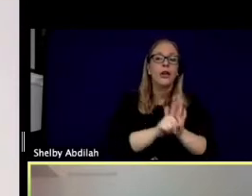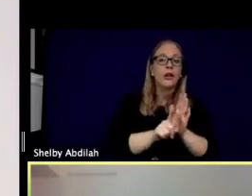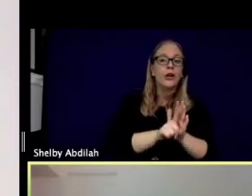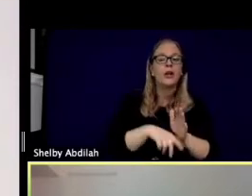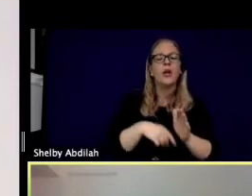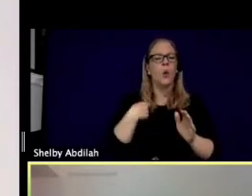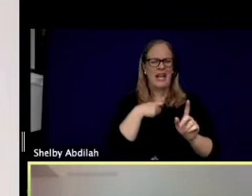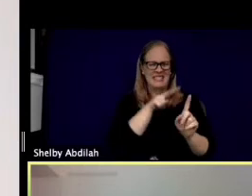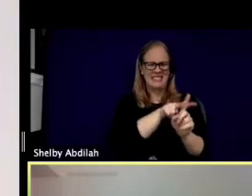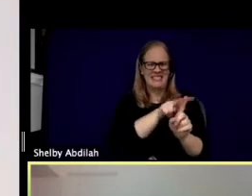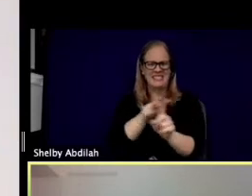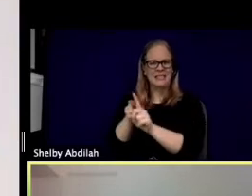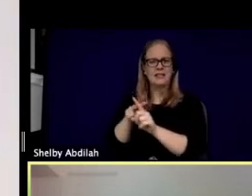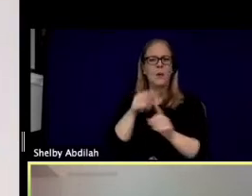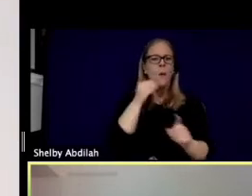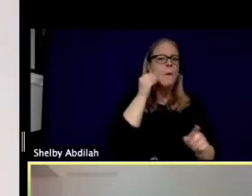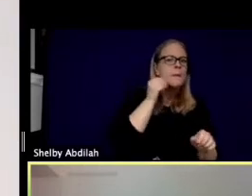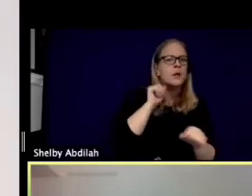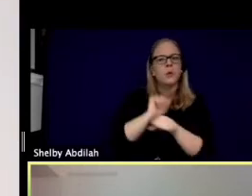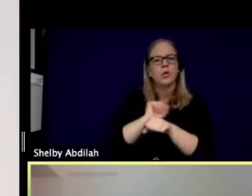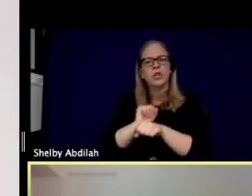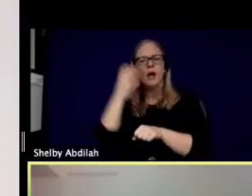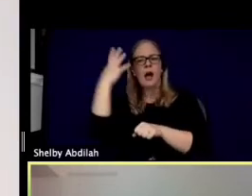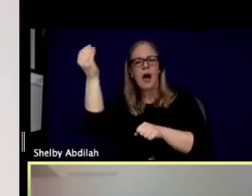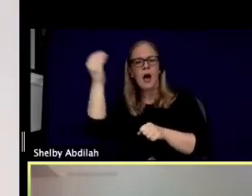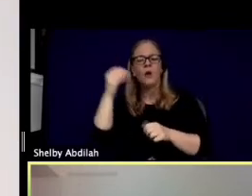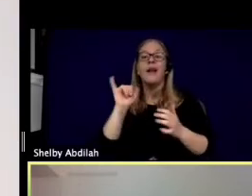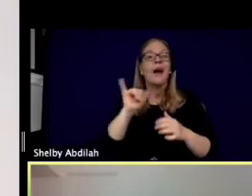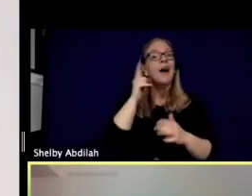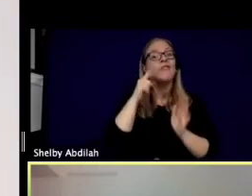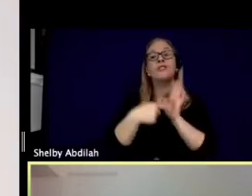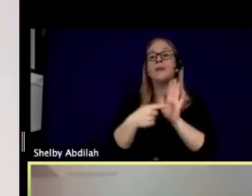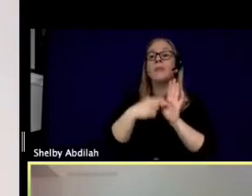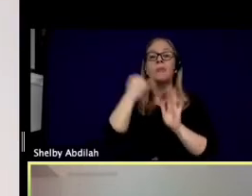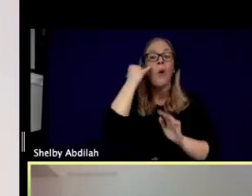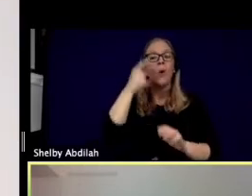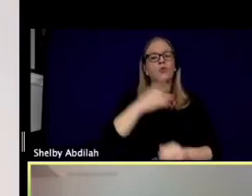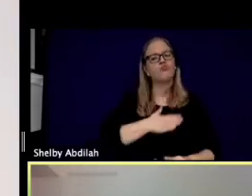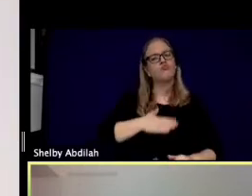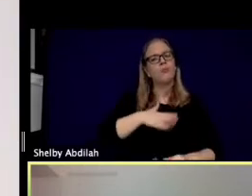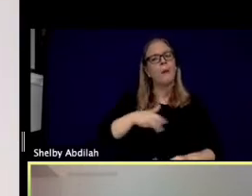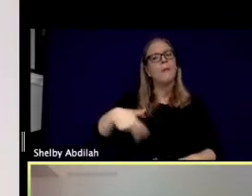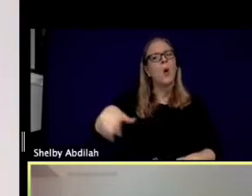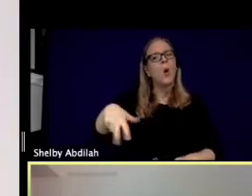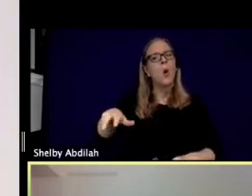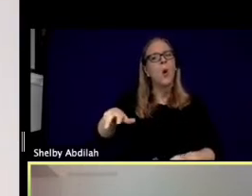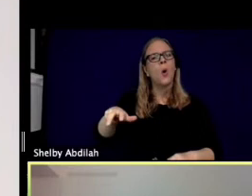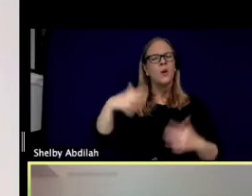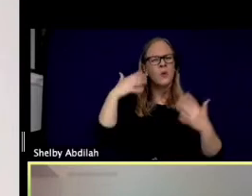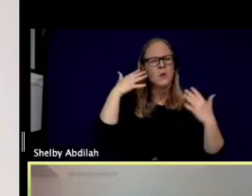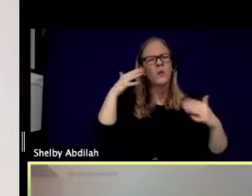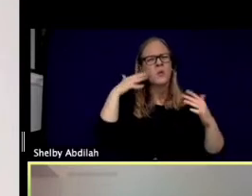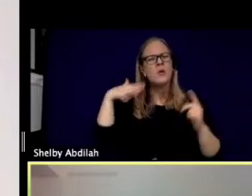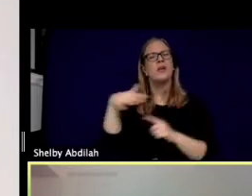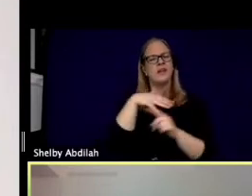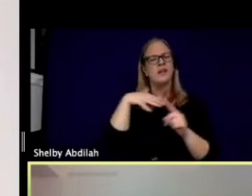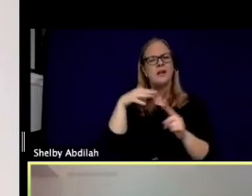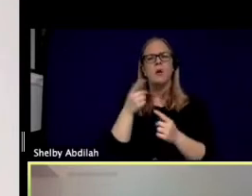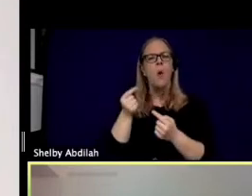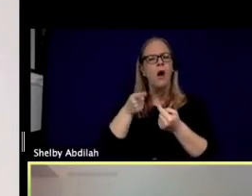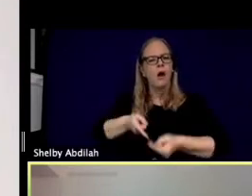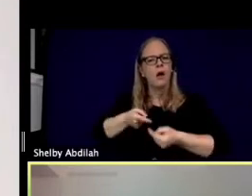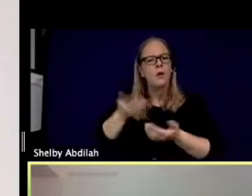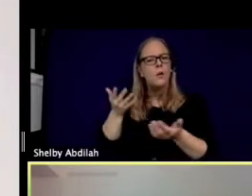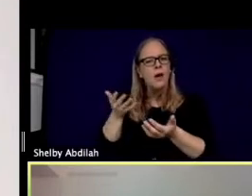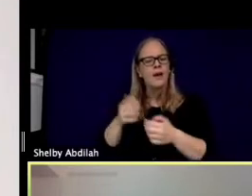when you go out. For example, if you go bowling, do you struggle in that setting? Or other